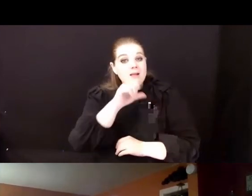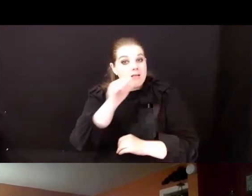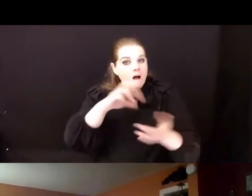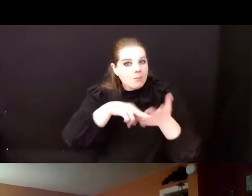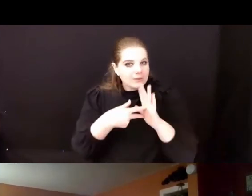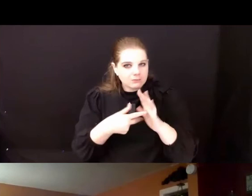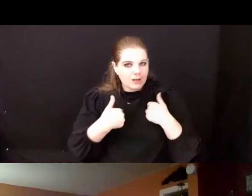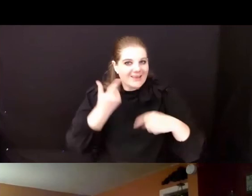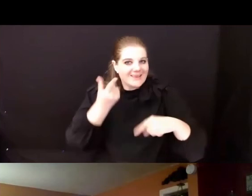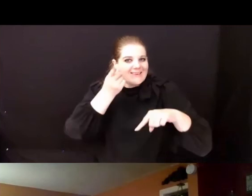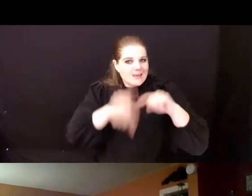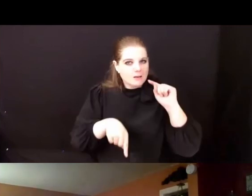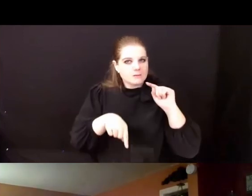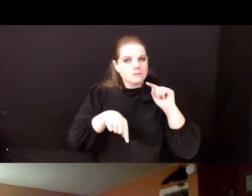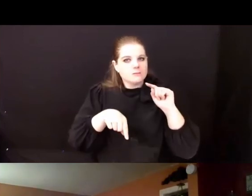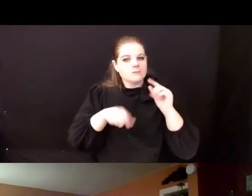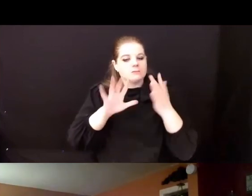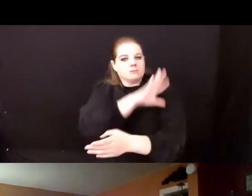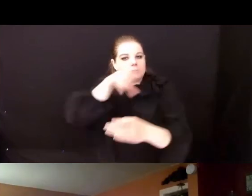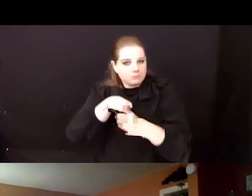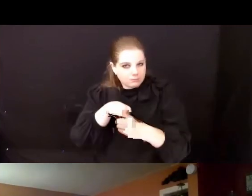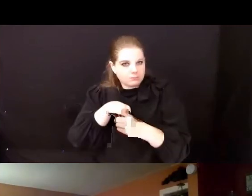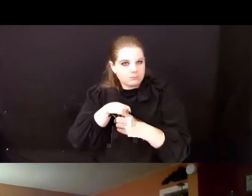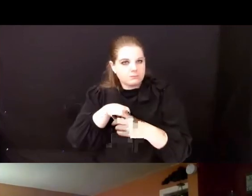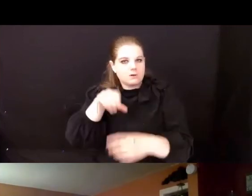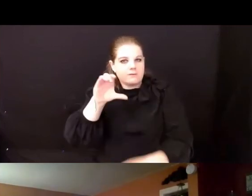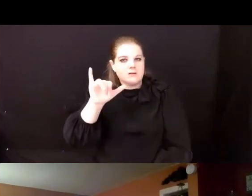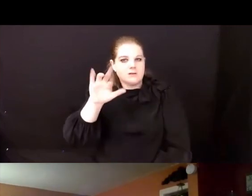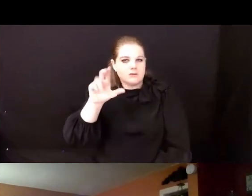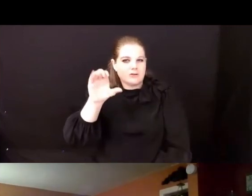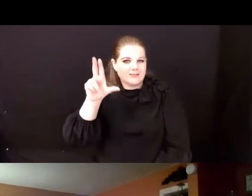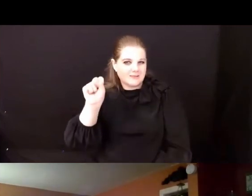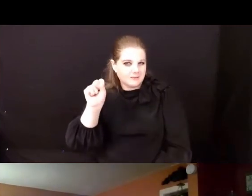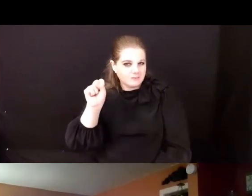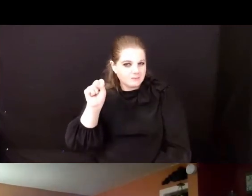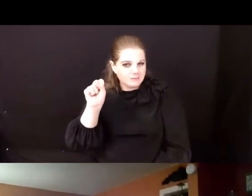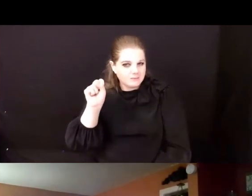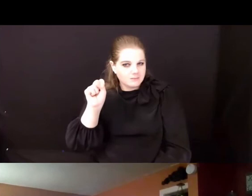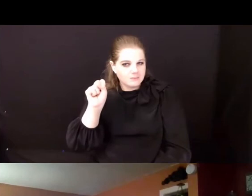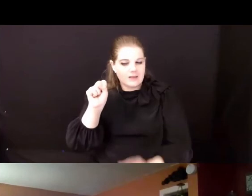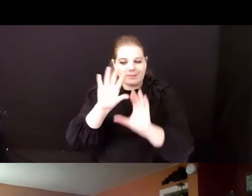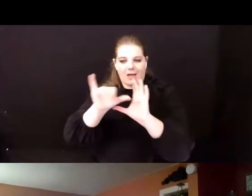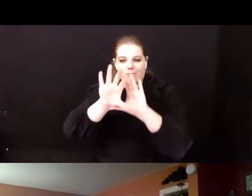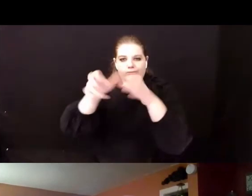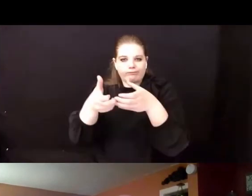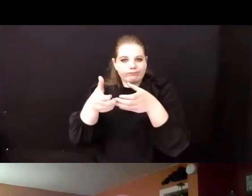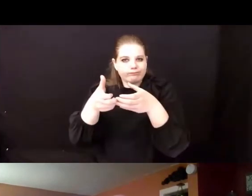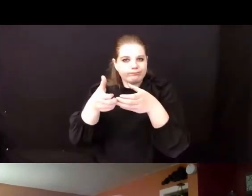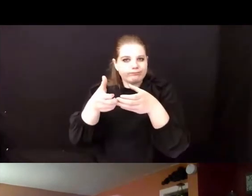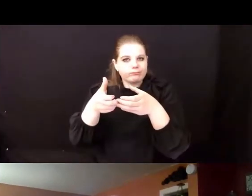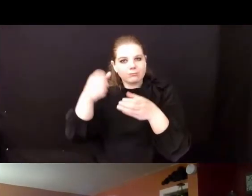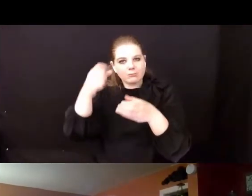I can't be part of the circus and the circus world, because there are